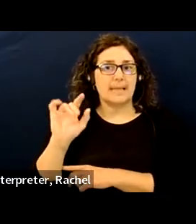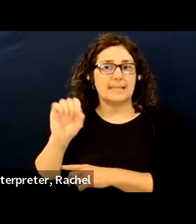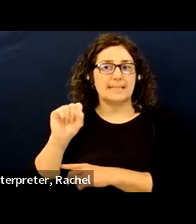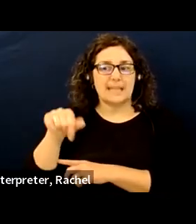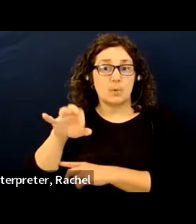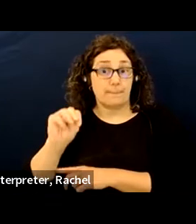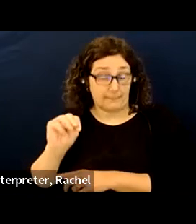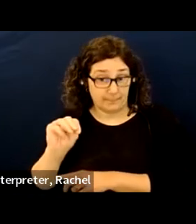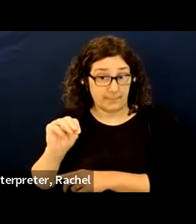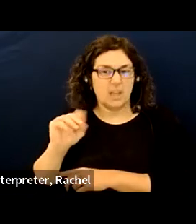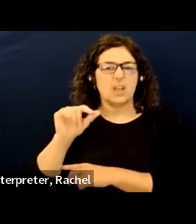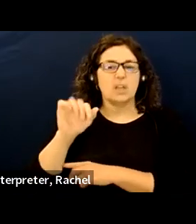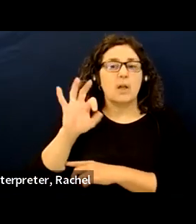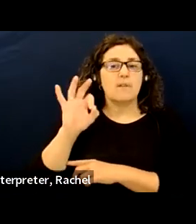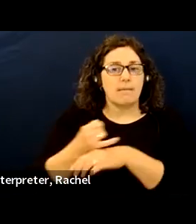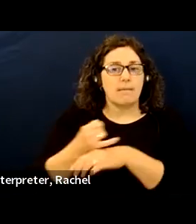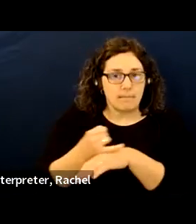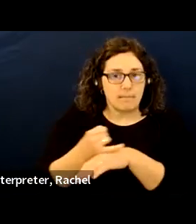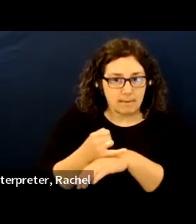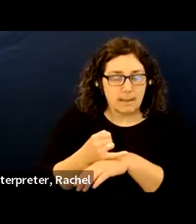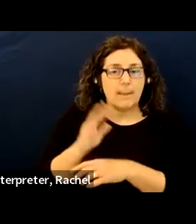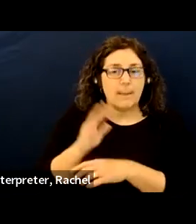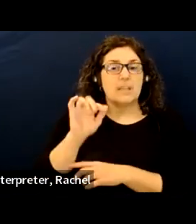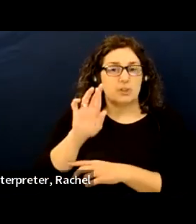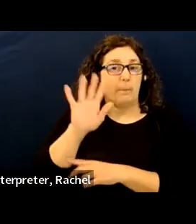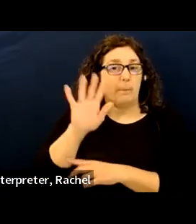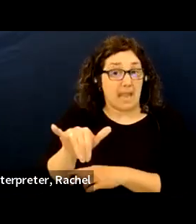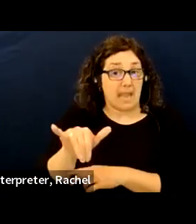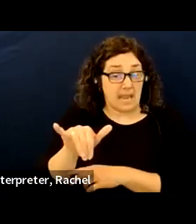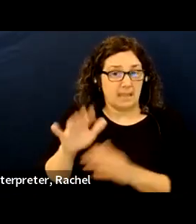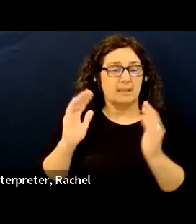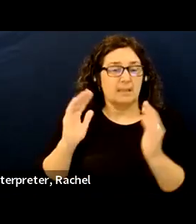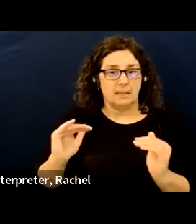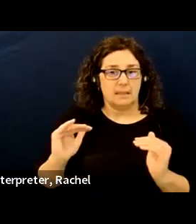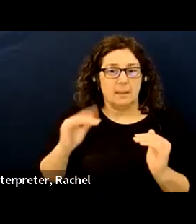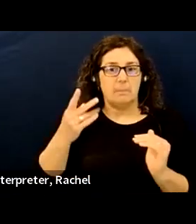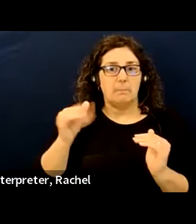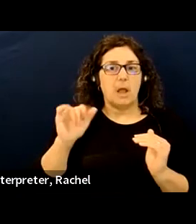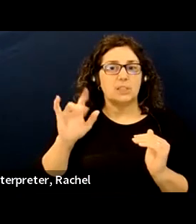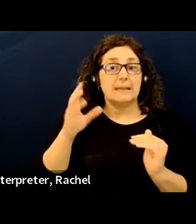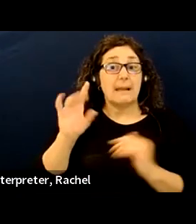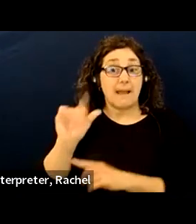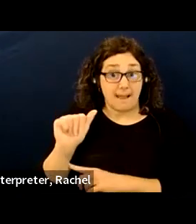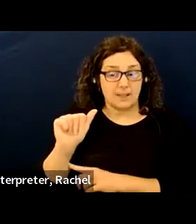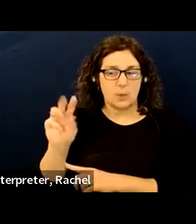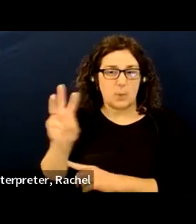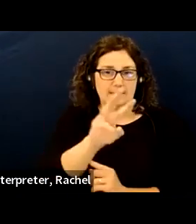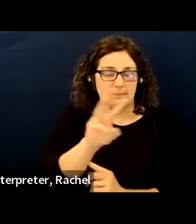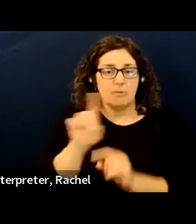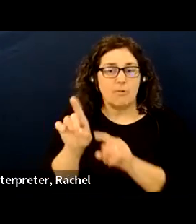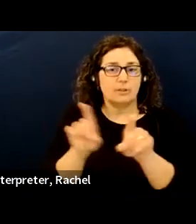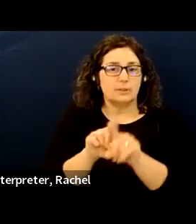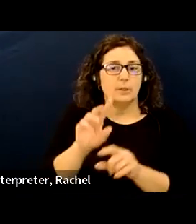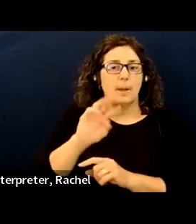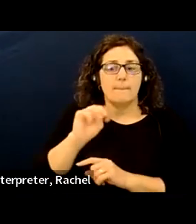Gulf Islands, Chianu, Beecher Bay, Tseok, and Pachida to the west, as well as